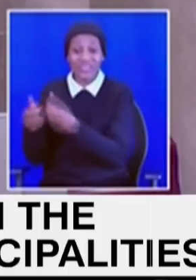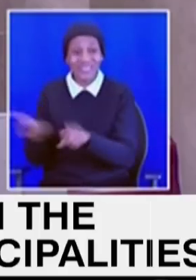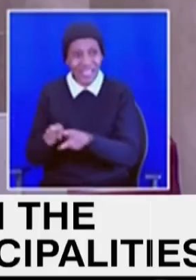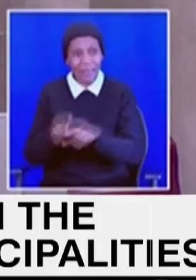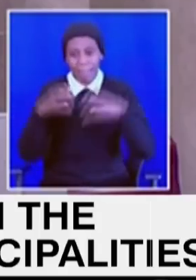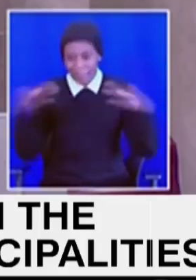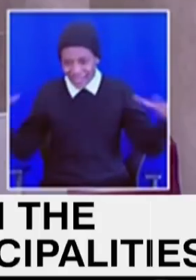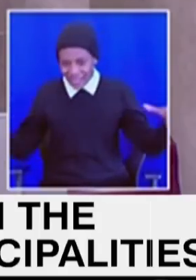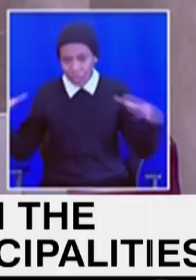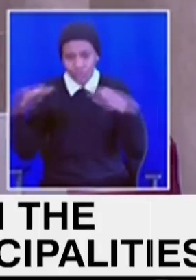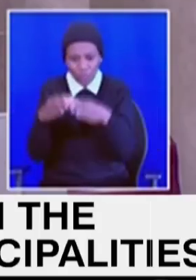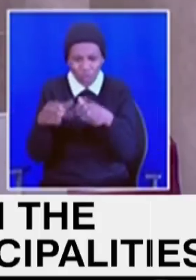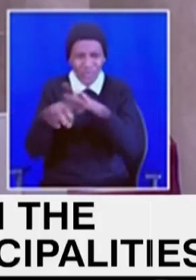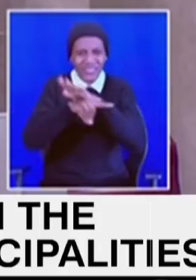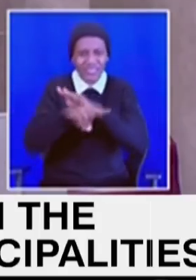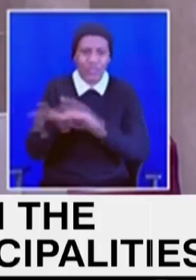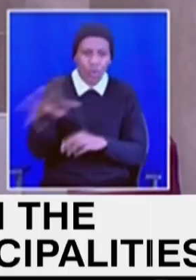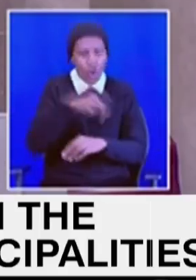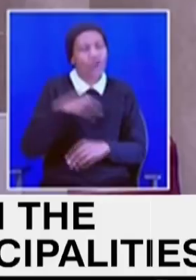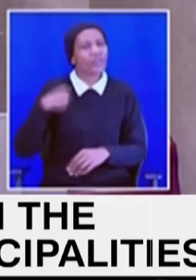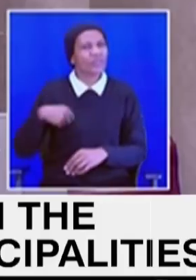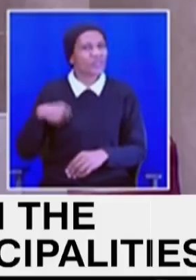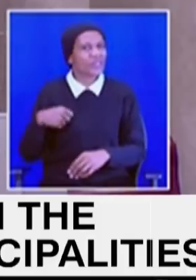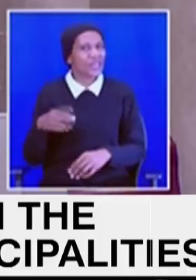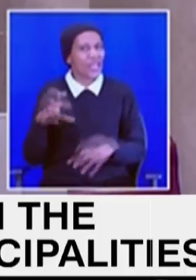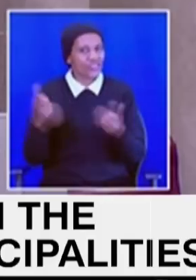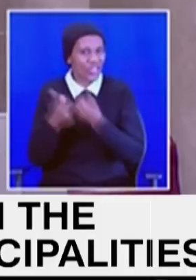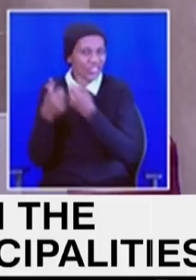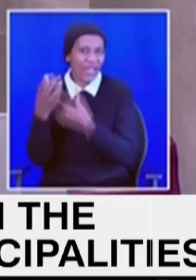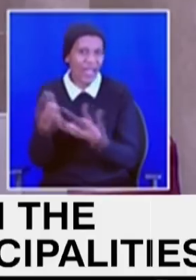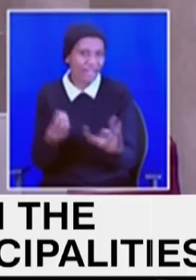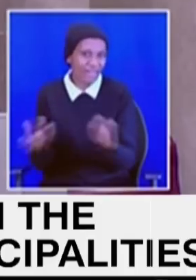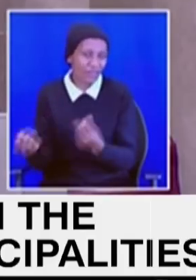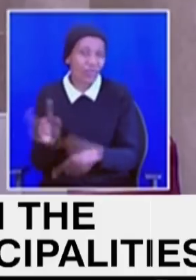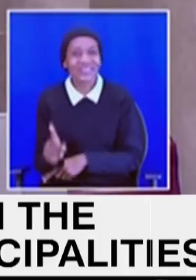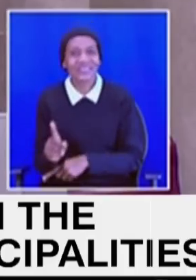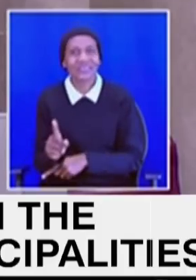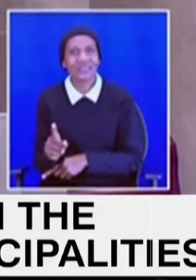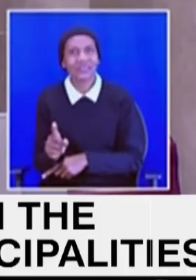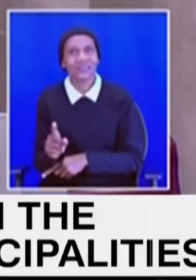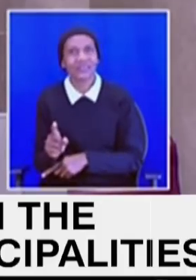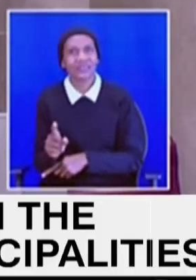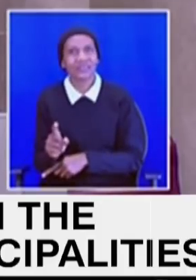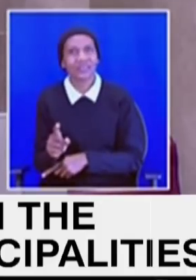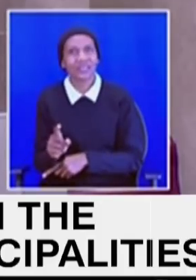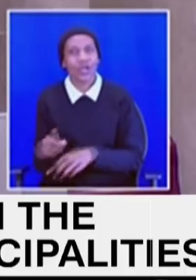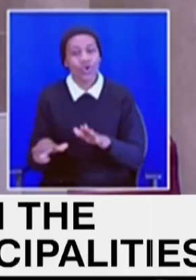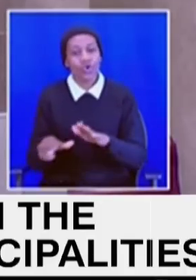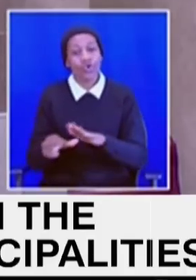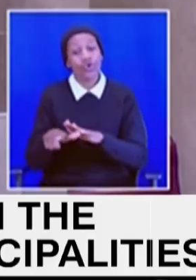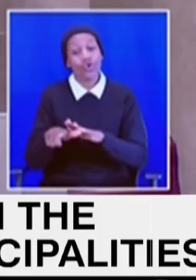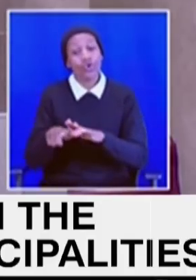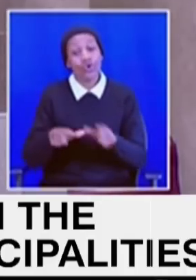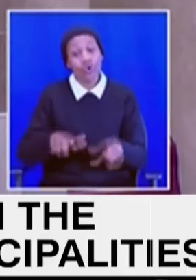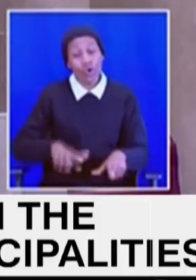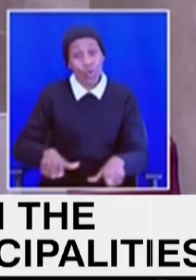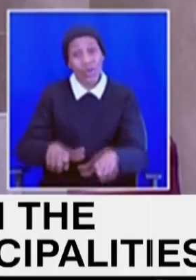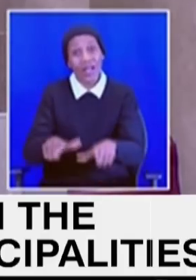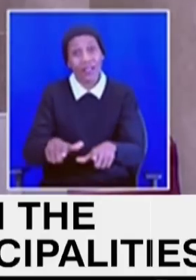metros and districts, in the main has to do with local economic